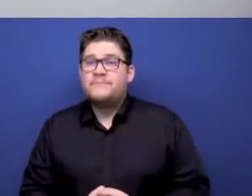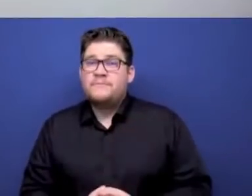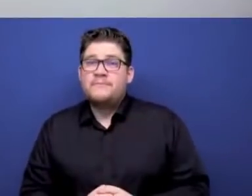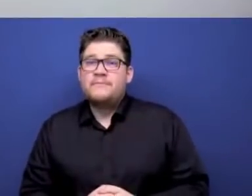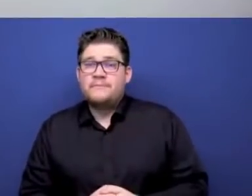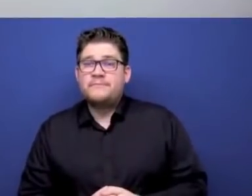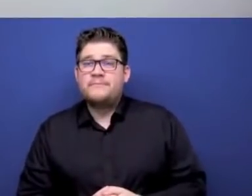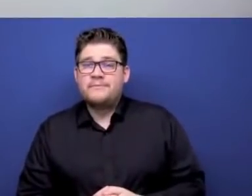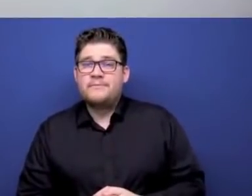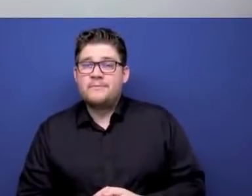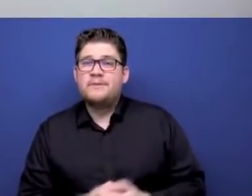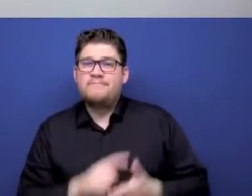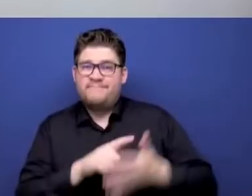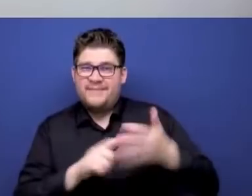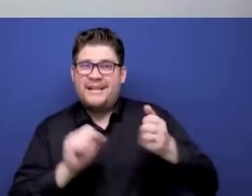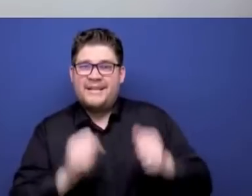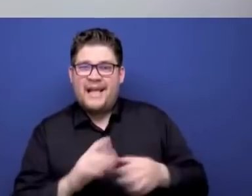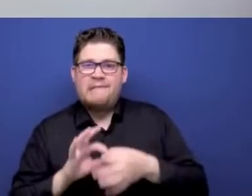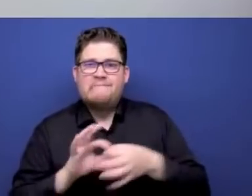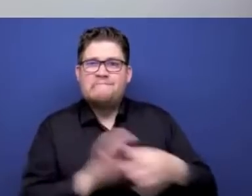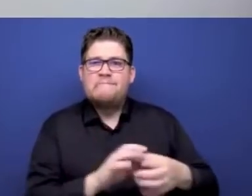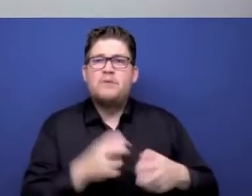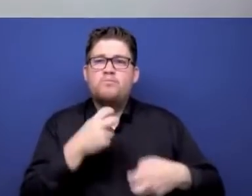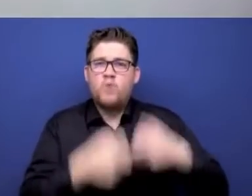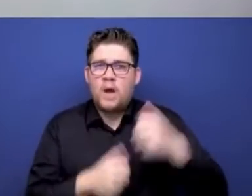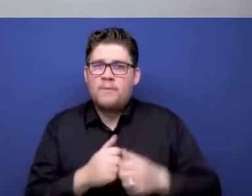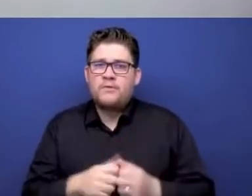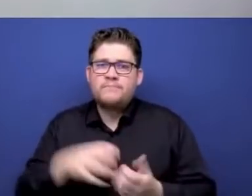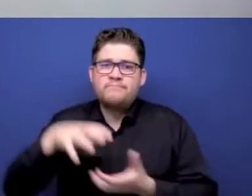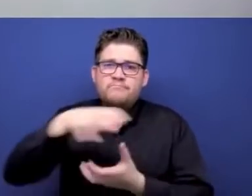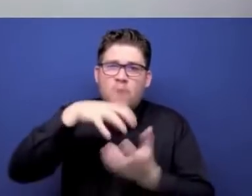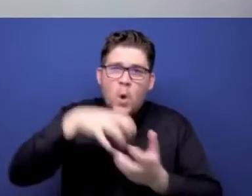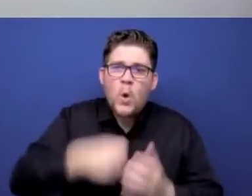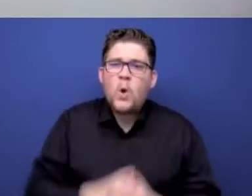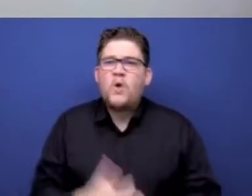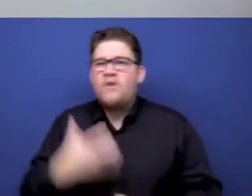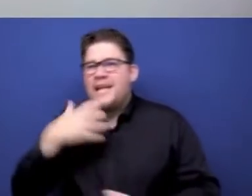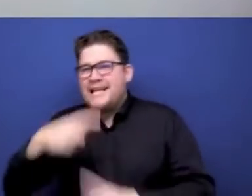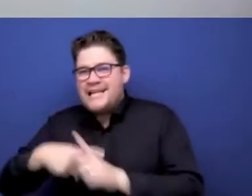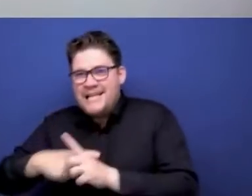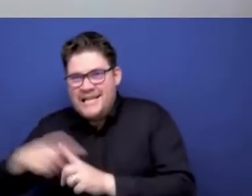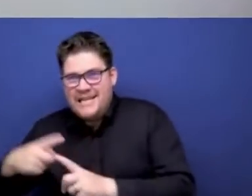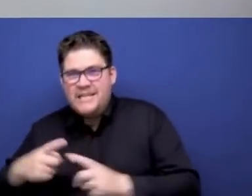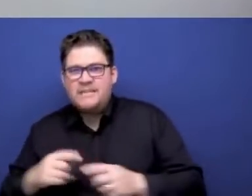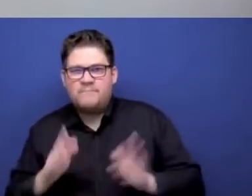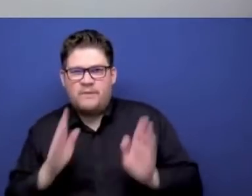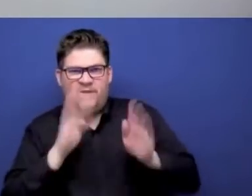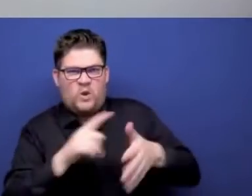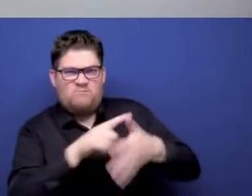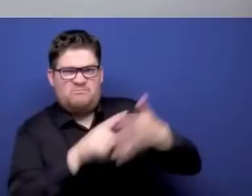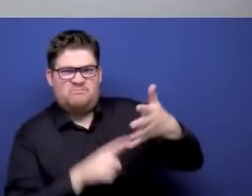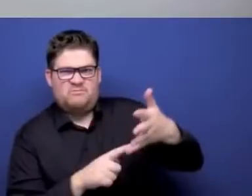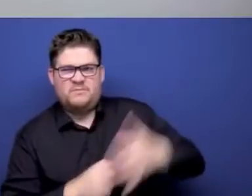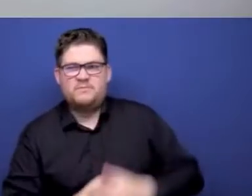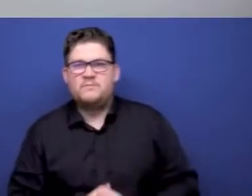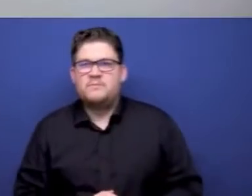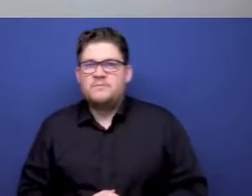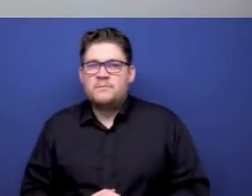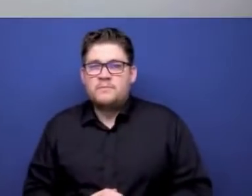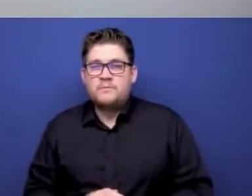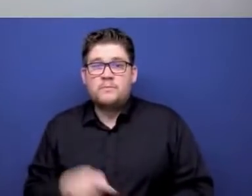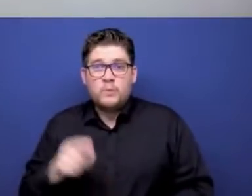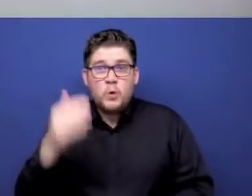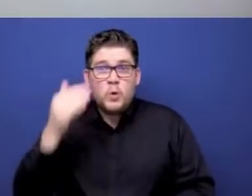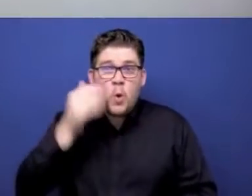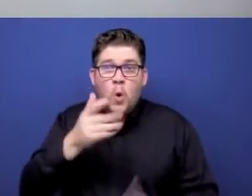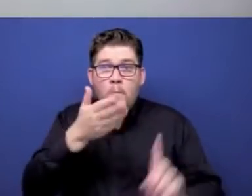skies, and with heat. So we have people like that in our lives. We need to check on them. We need to make sure that we're